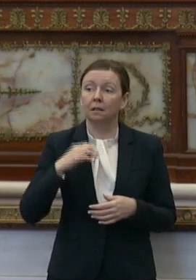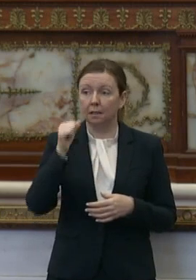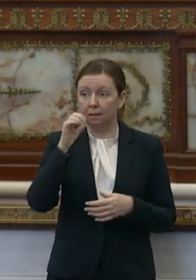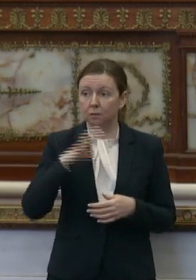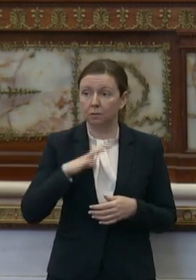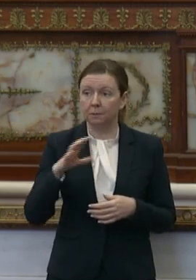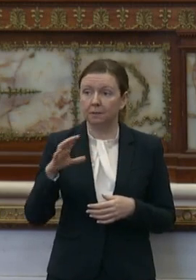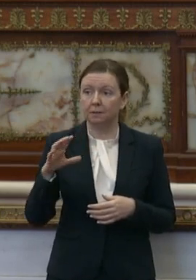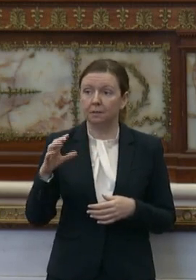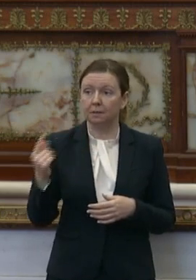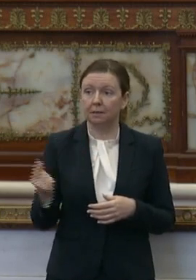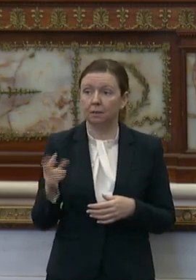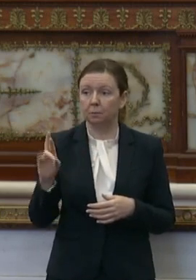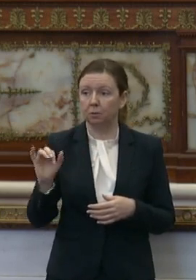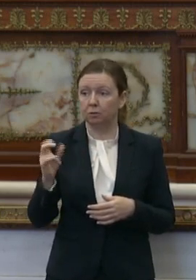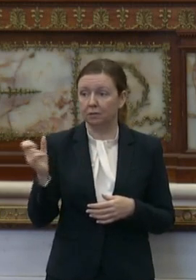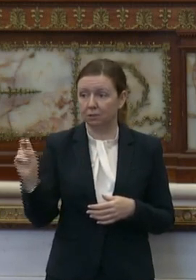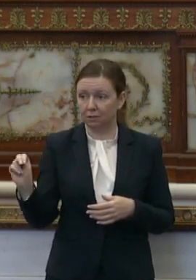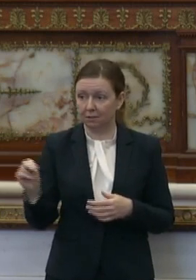Councilwoman Gilmore? Councilwoman Gilmore.